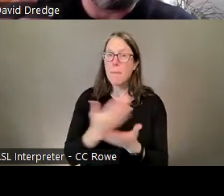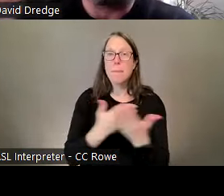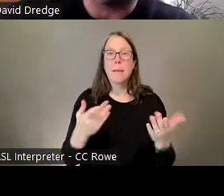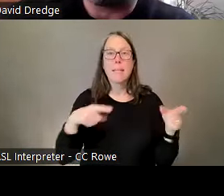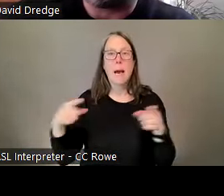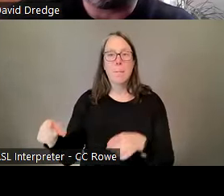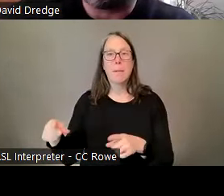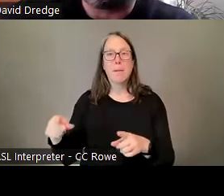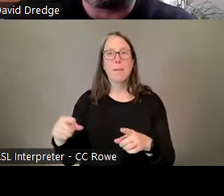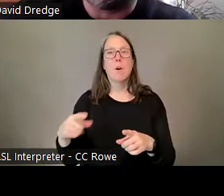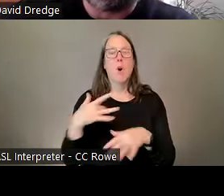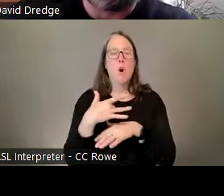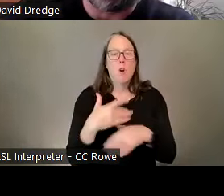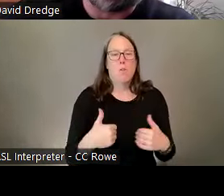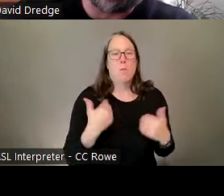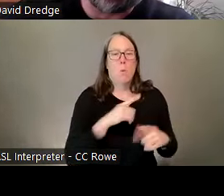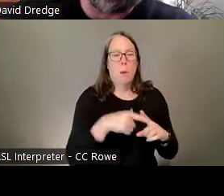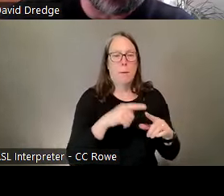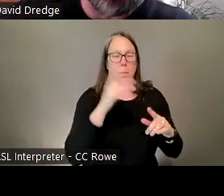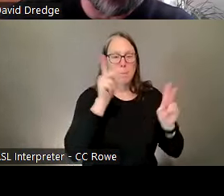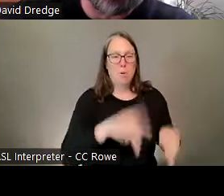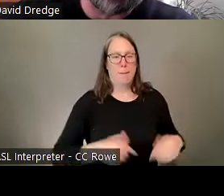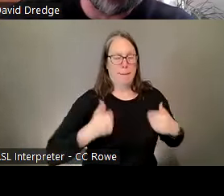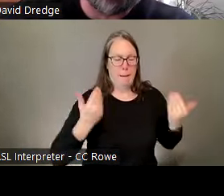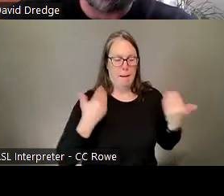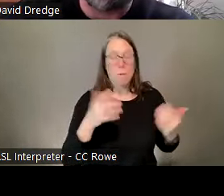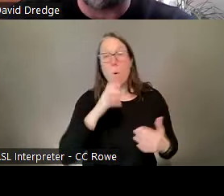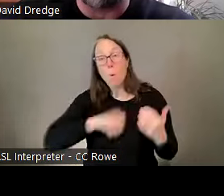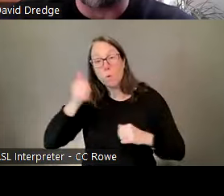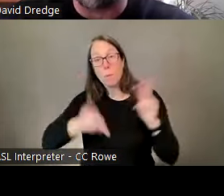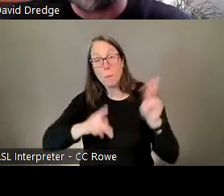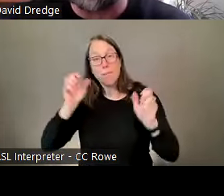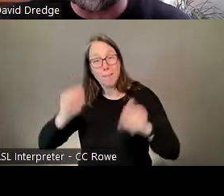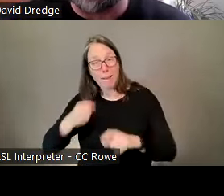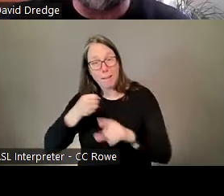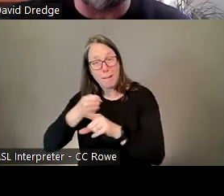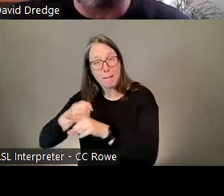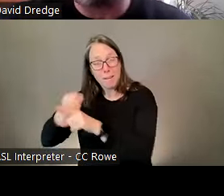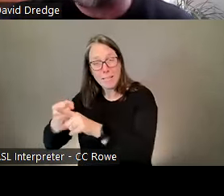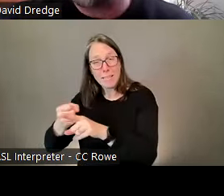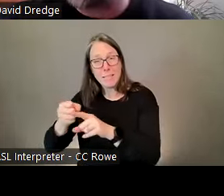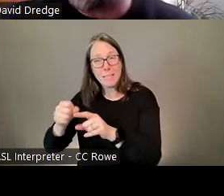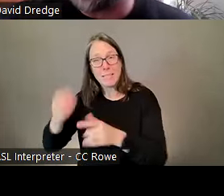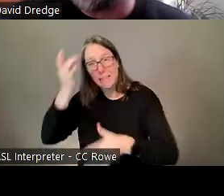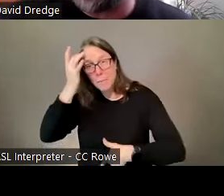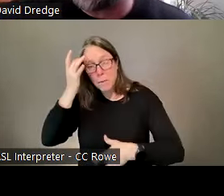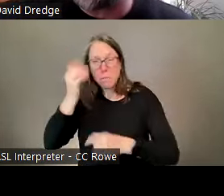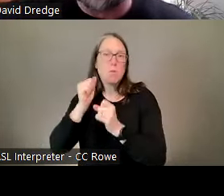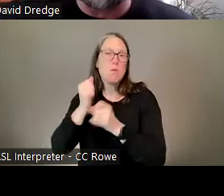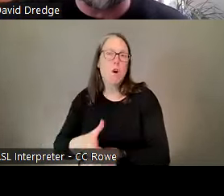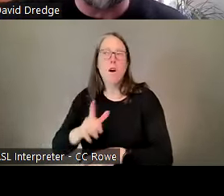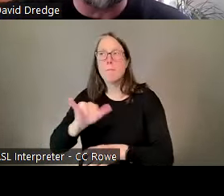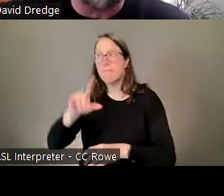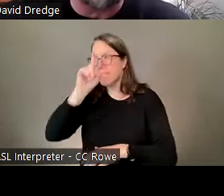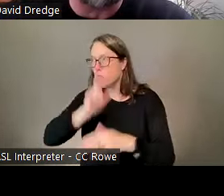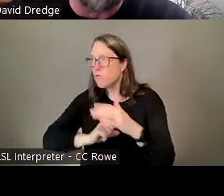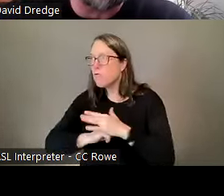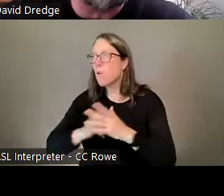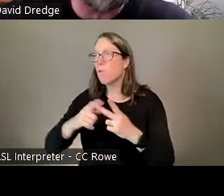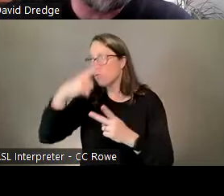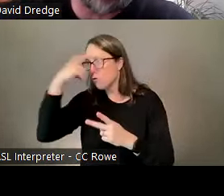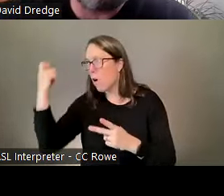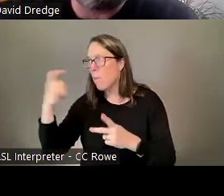also have very similar symptoms, as we'll talk about, and caused by trauma or strokes or other things that can